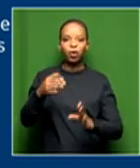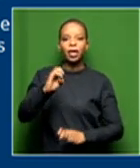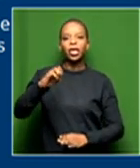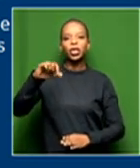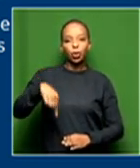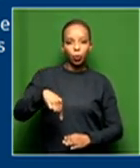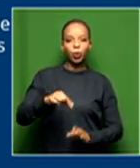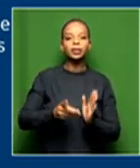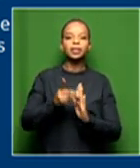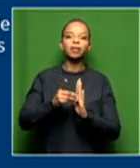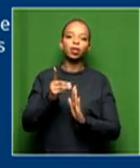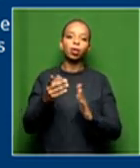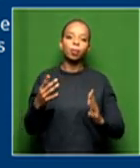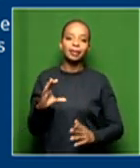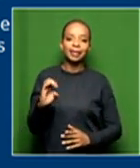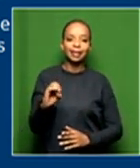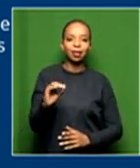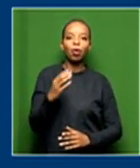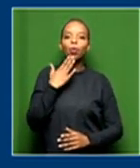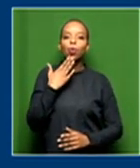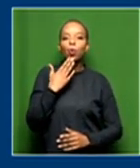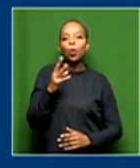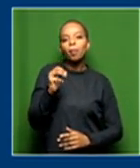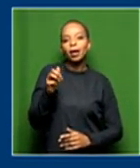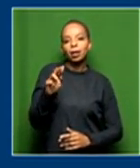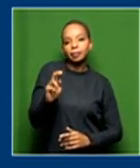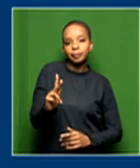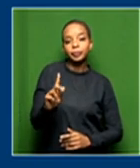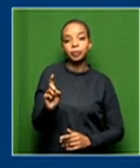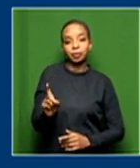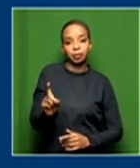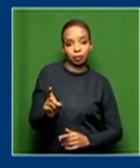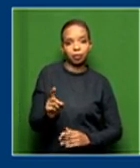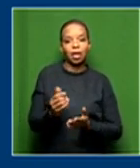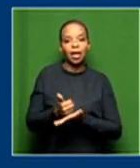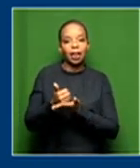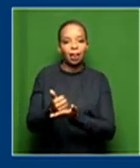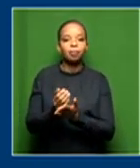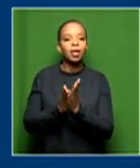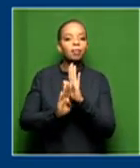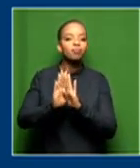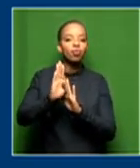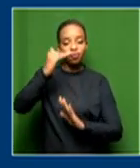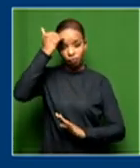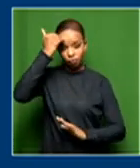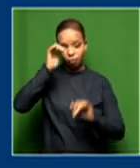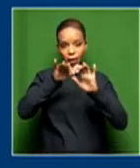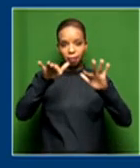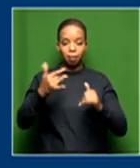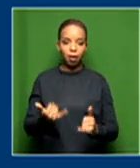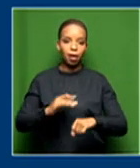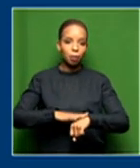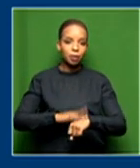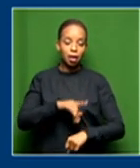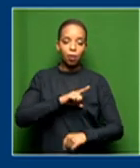of Mygrow, Mark Baker. Well, in an effort to improve the mental health of citizens during this uncertain time that brought